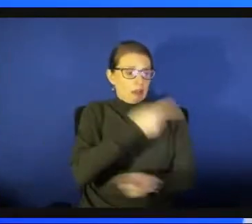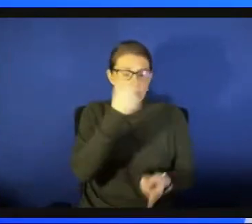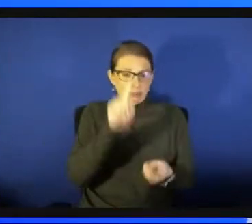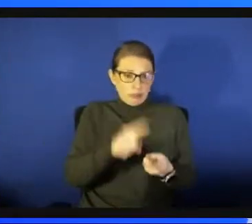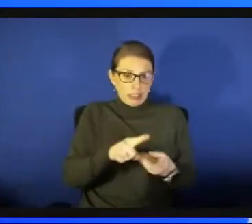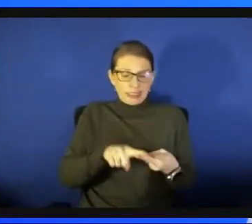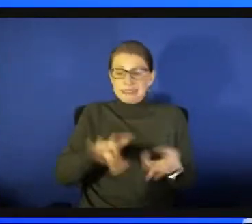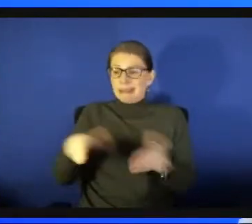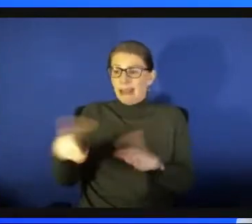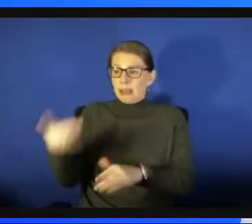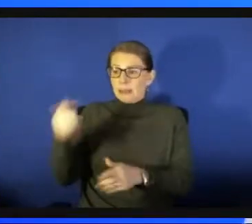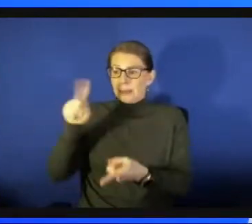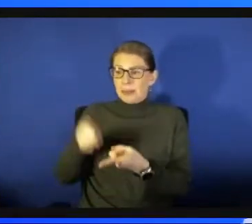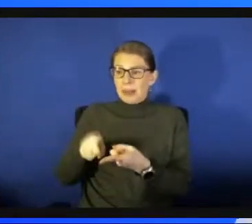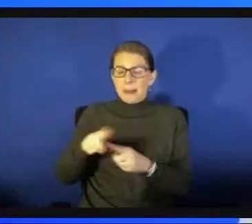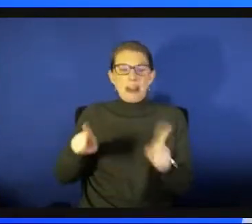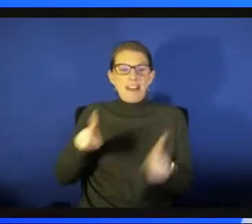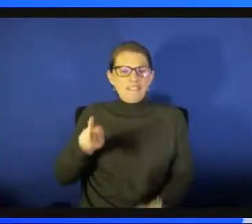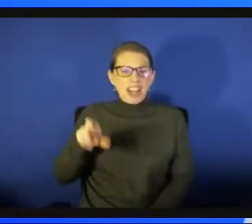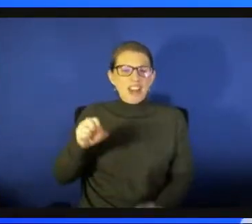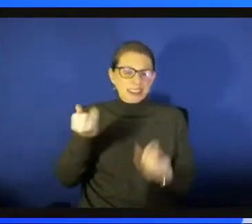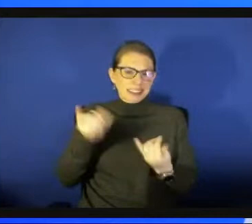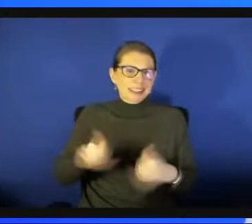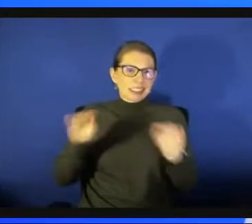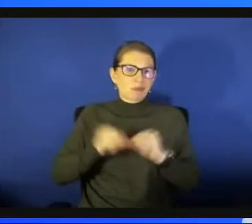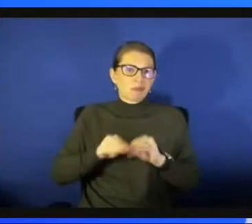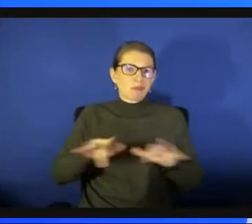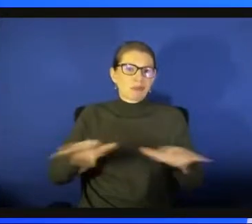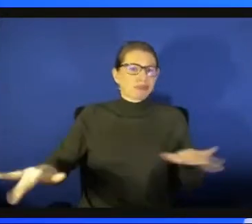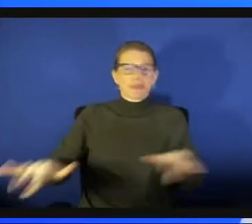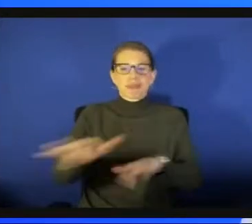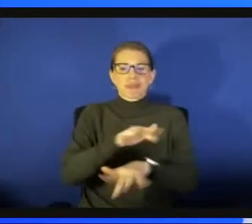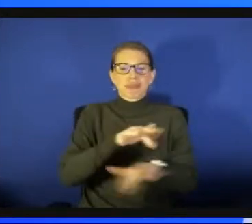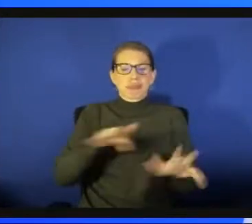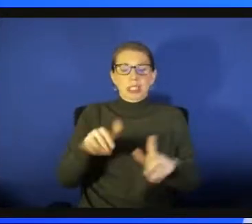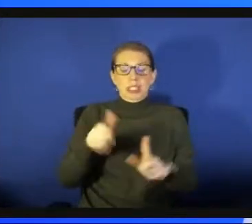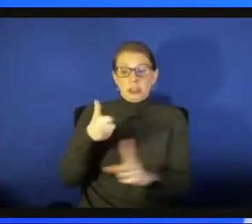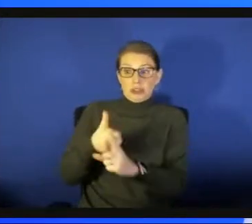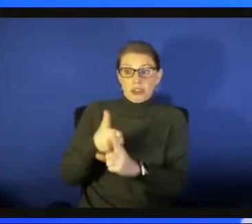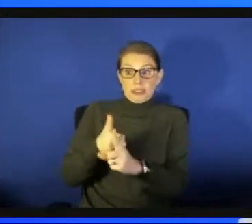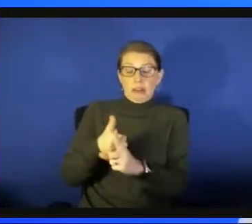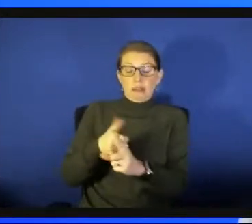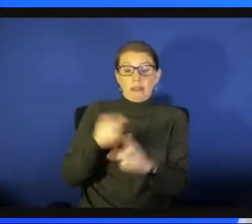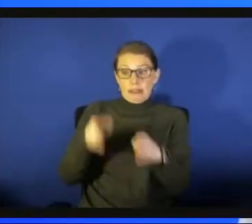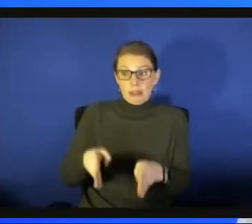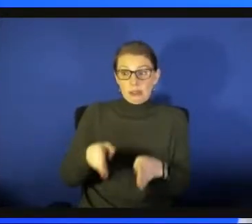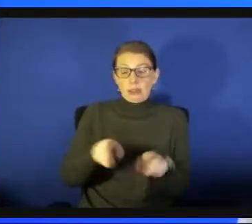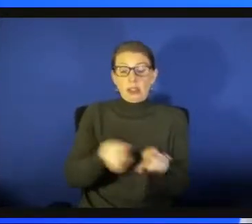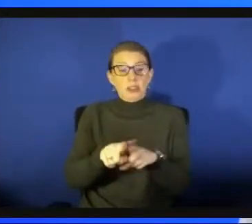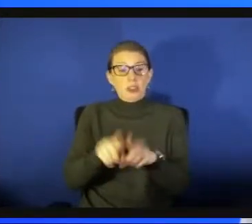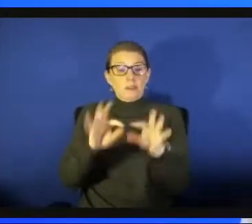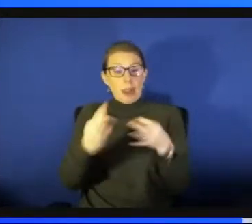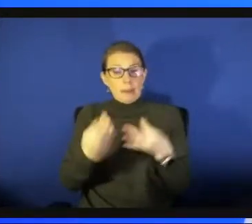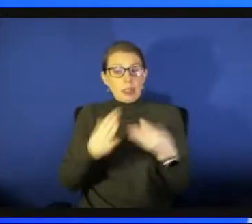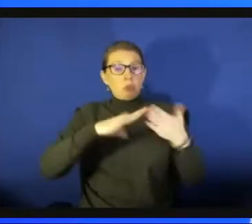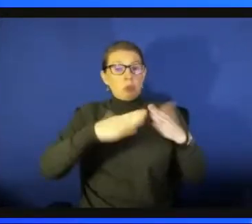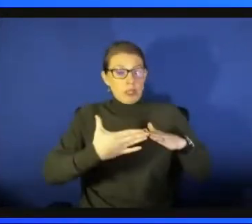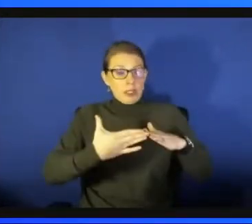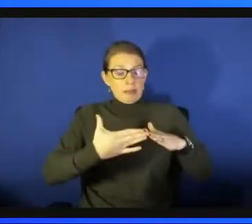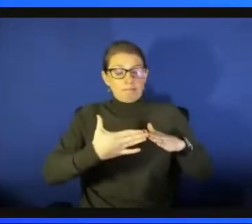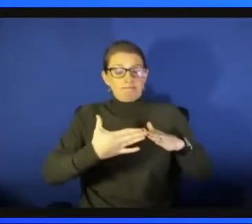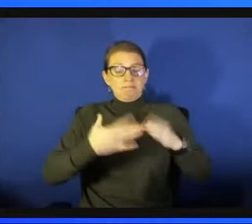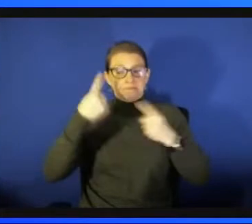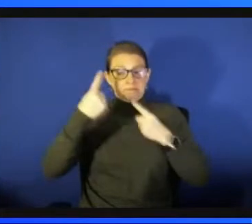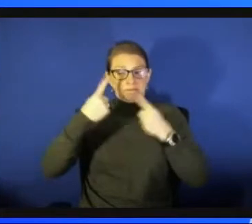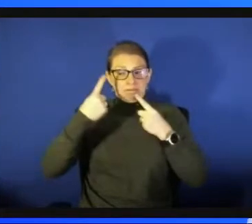the virus is still circulating. So you as an individual, you as a family, you as a community have to understand that and be thoughtful about those things that you're